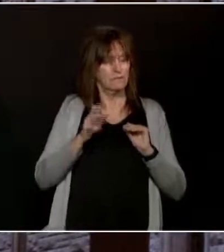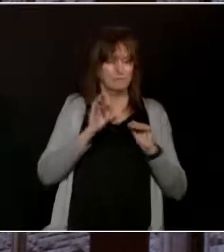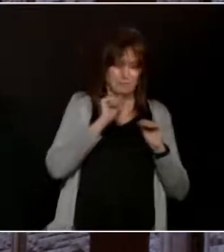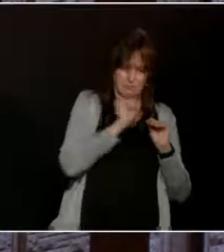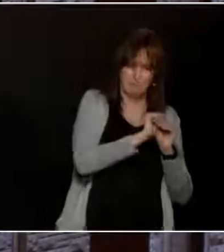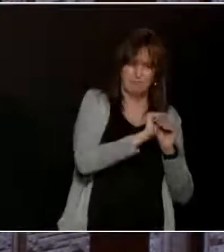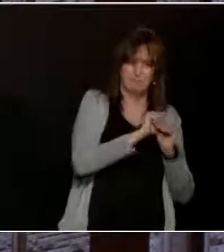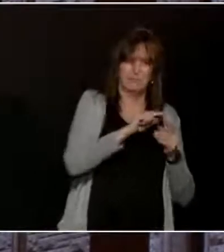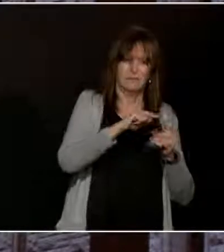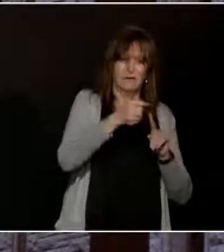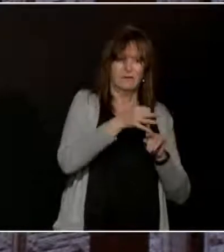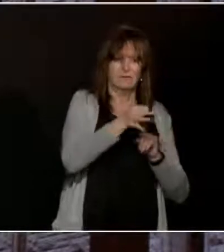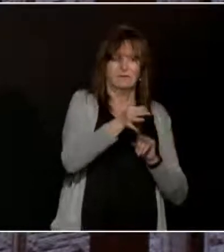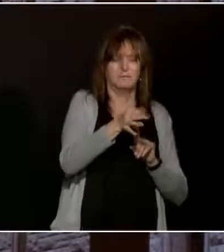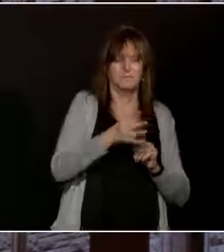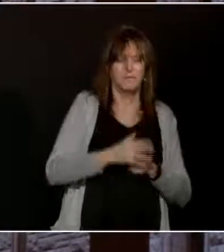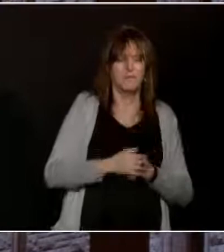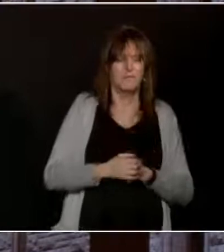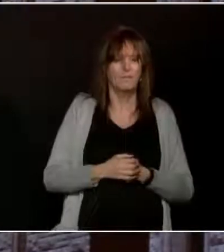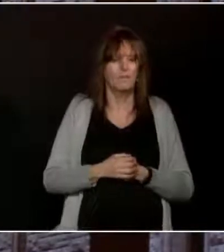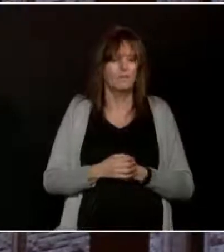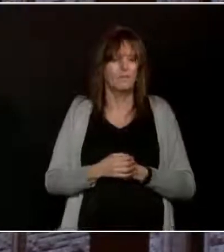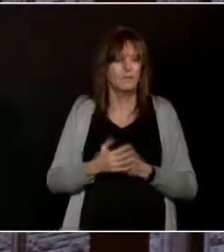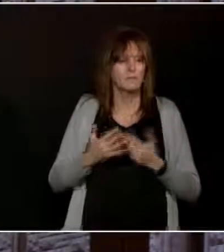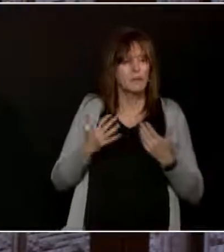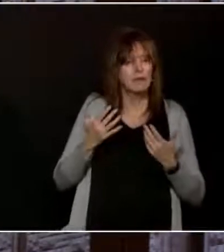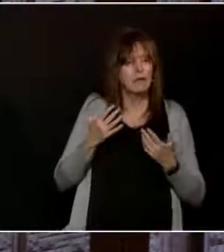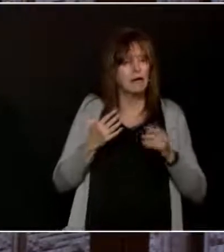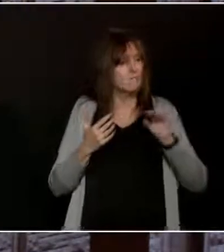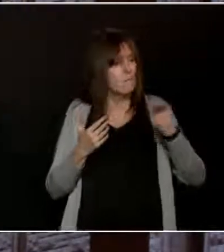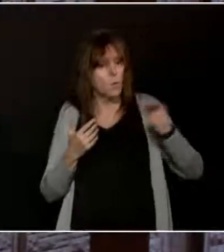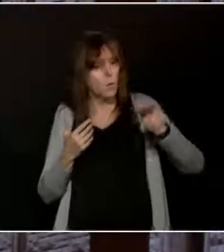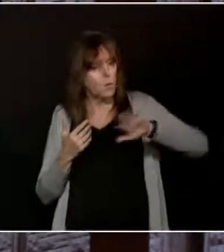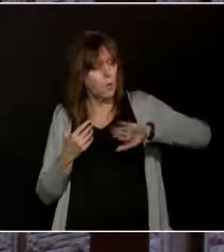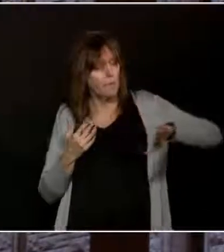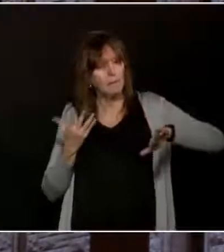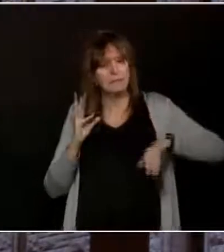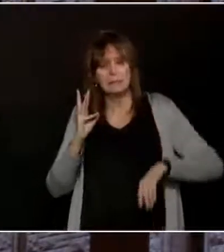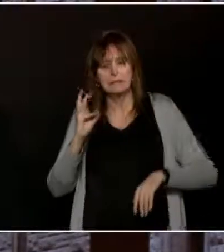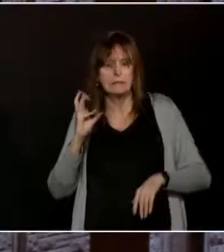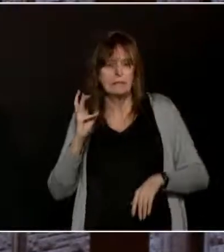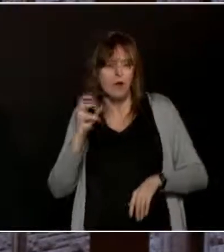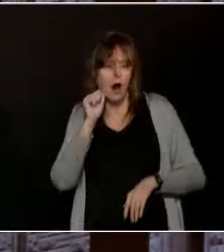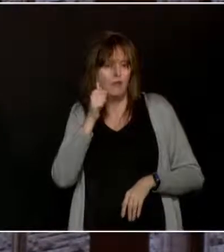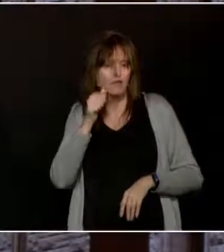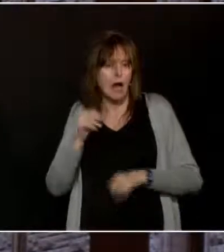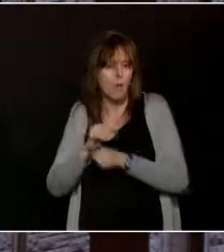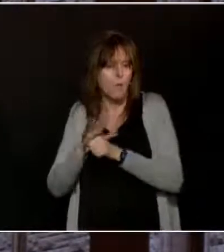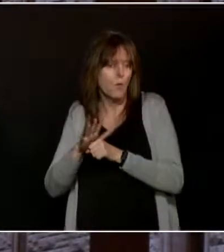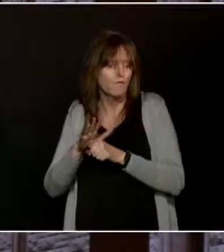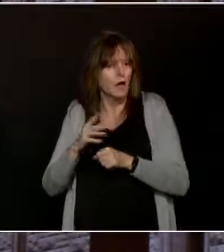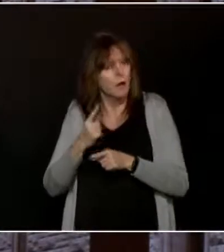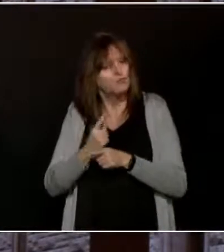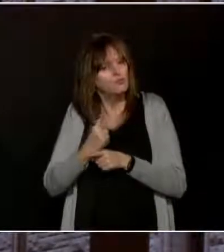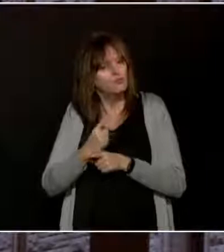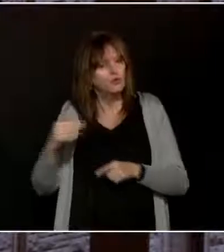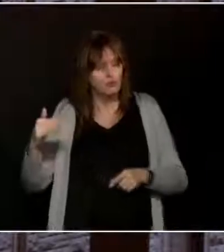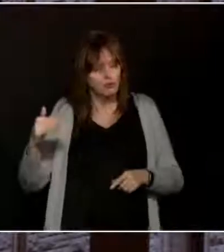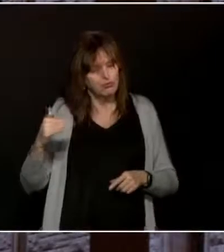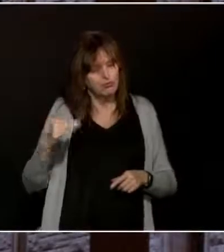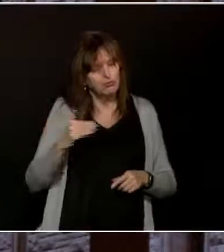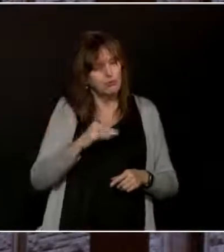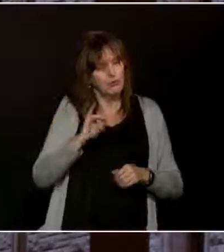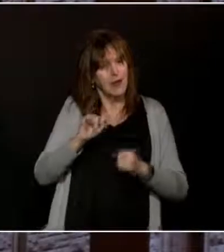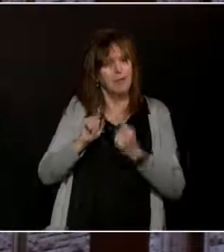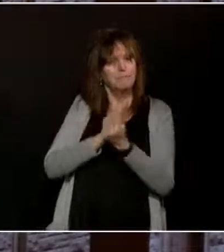to 600 a day, heading down in our tracking even better, and that would fit with Dr. Brown's graph and the modeling table as well.